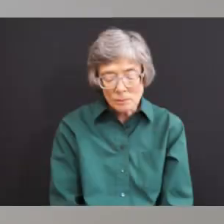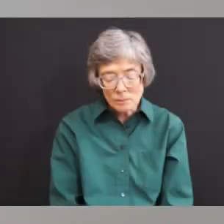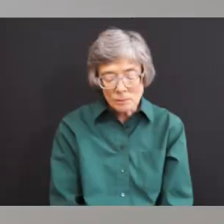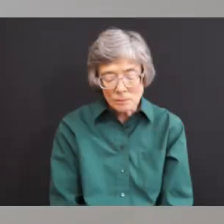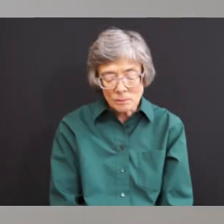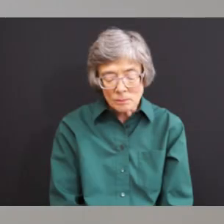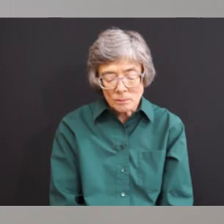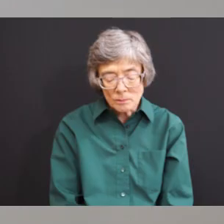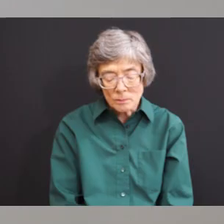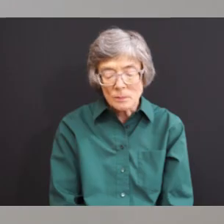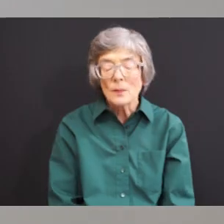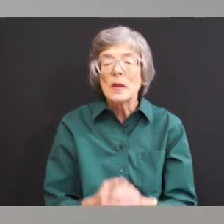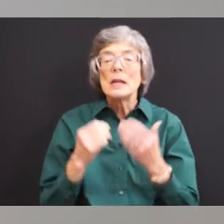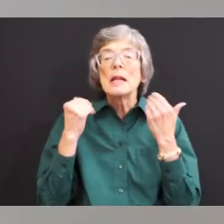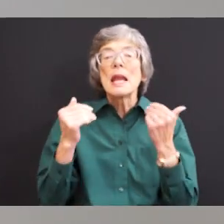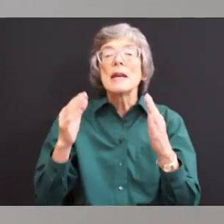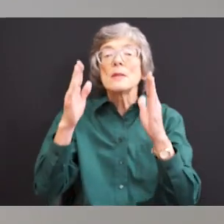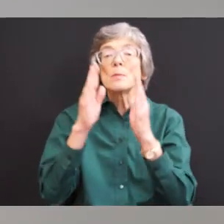Let us pray.